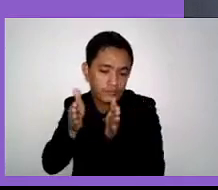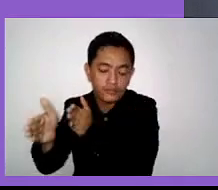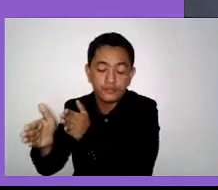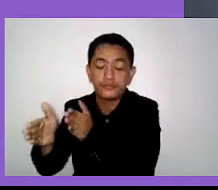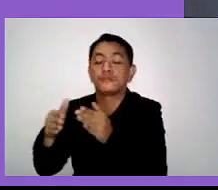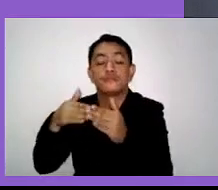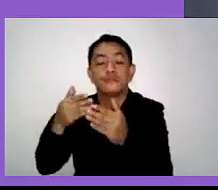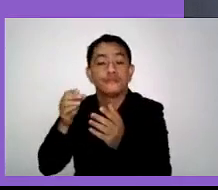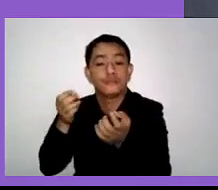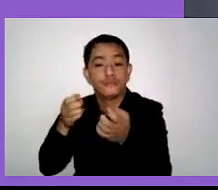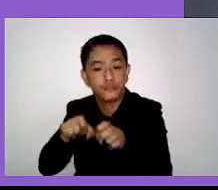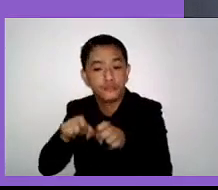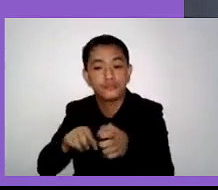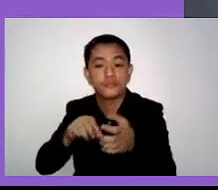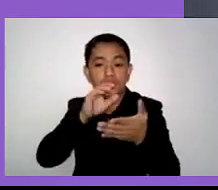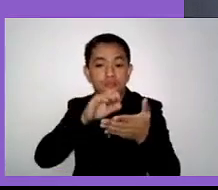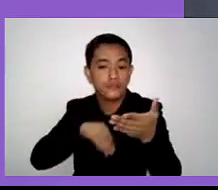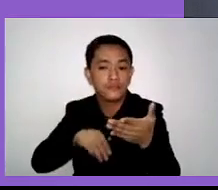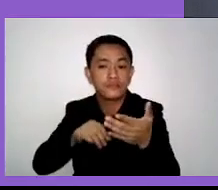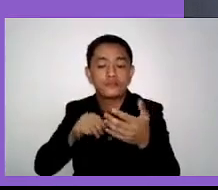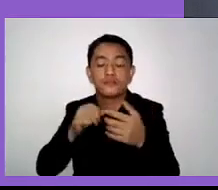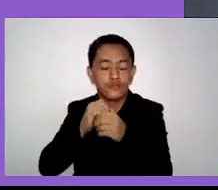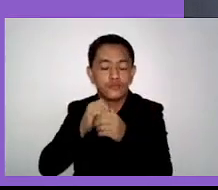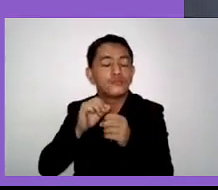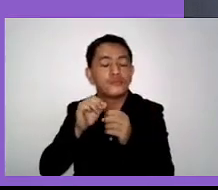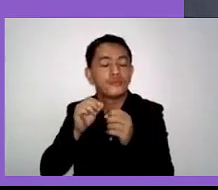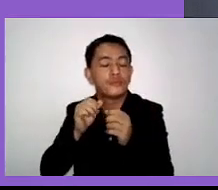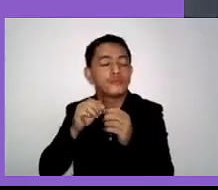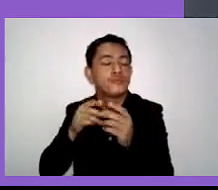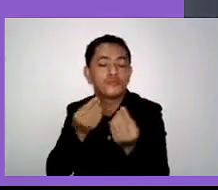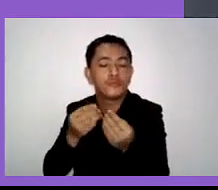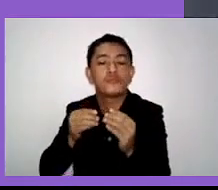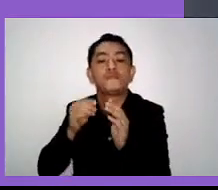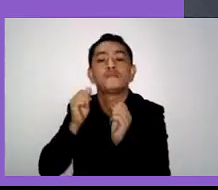and implied meaning would be difficult for the learner.